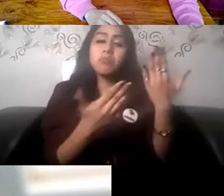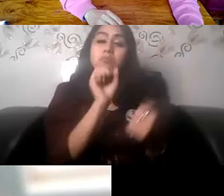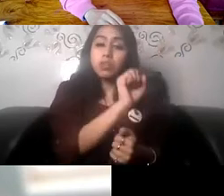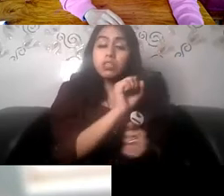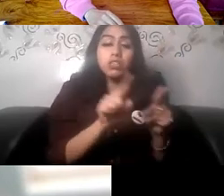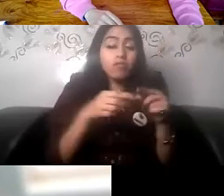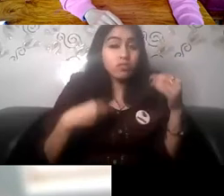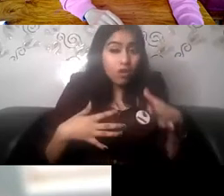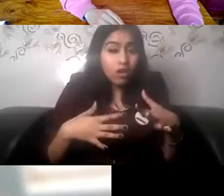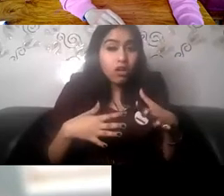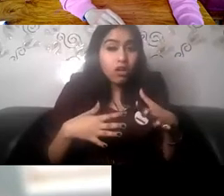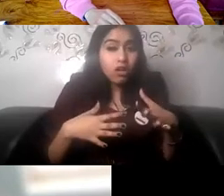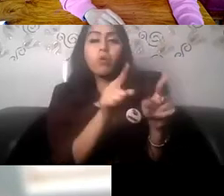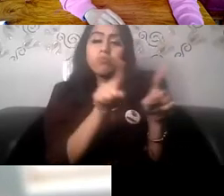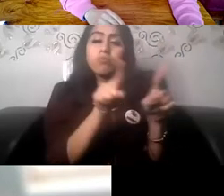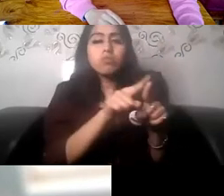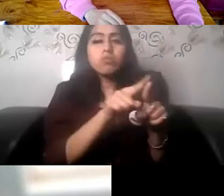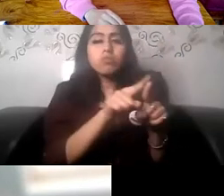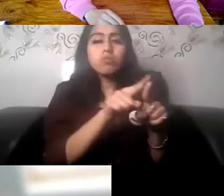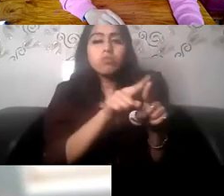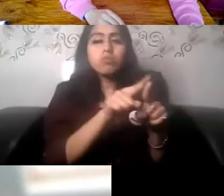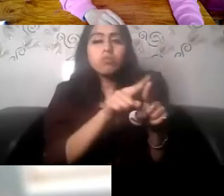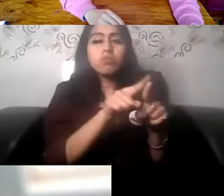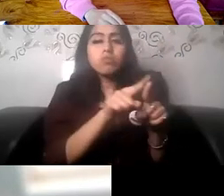also know that it's not just the person